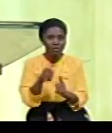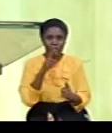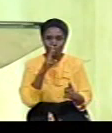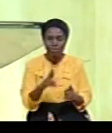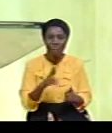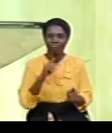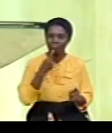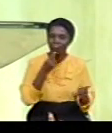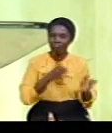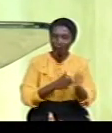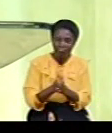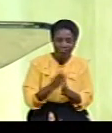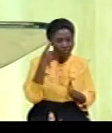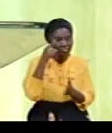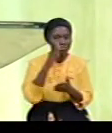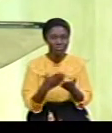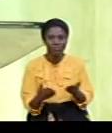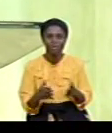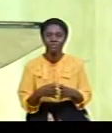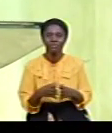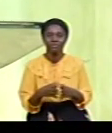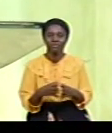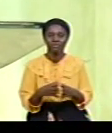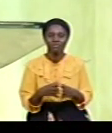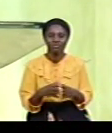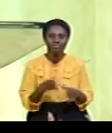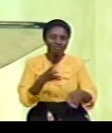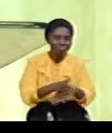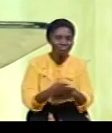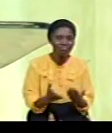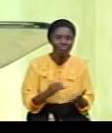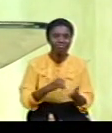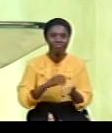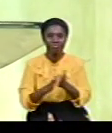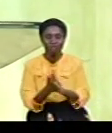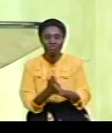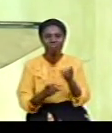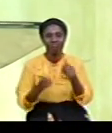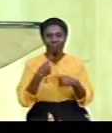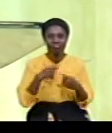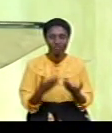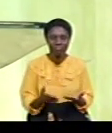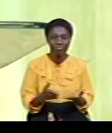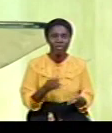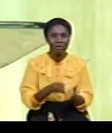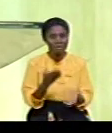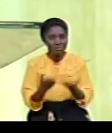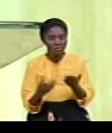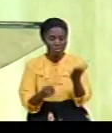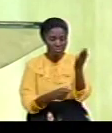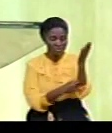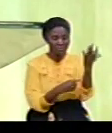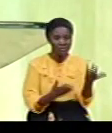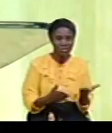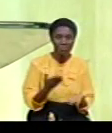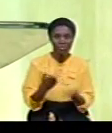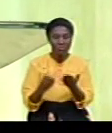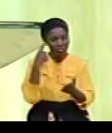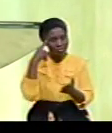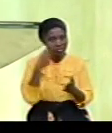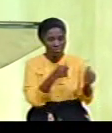in. It could be fleshly gratification, power, position, or material